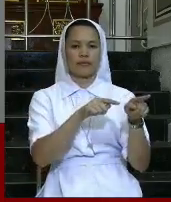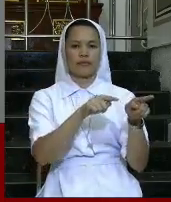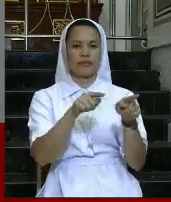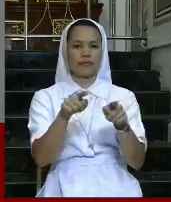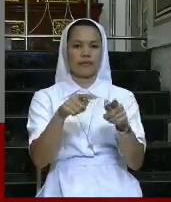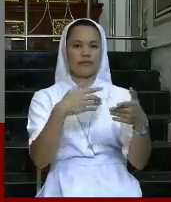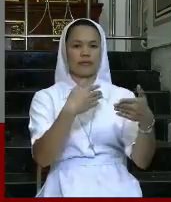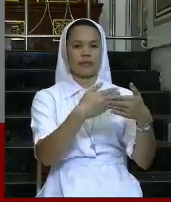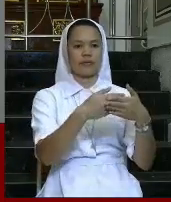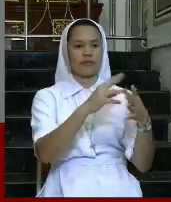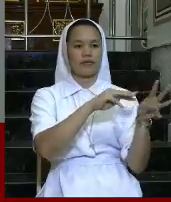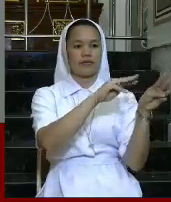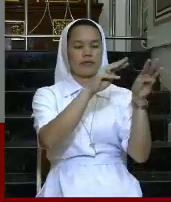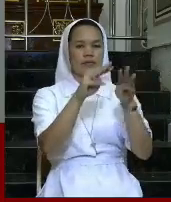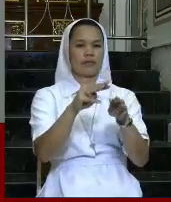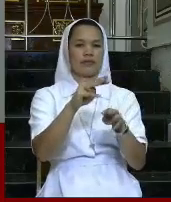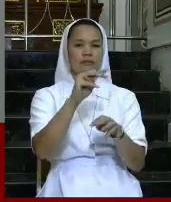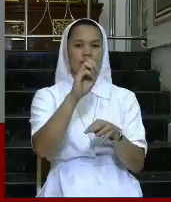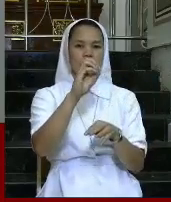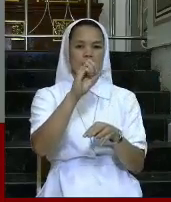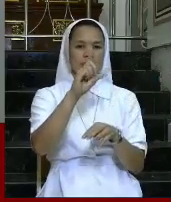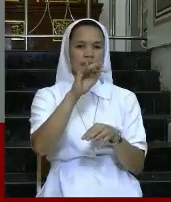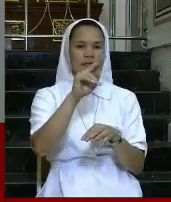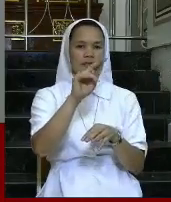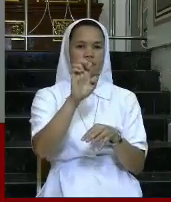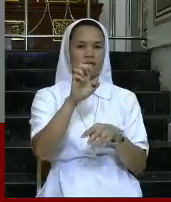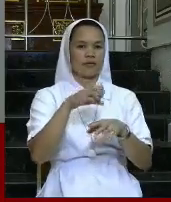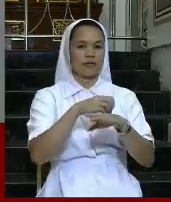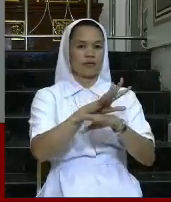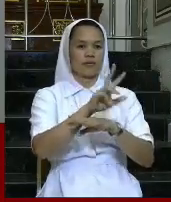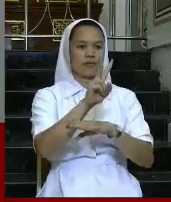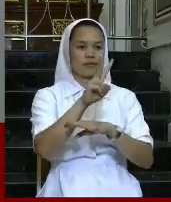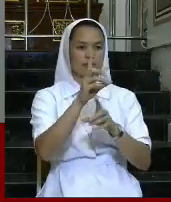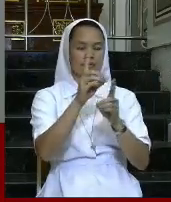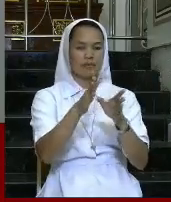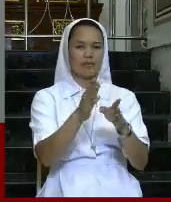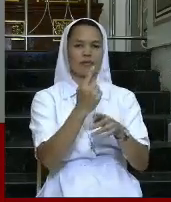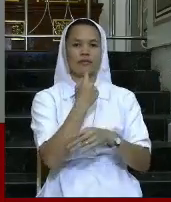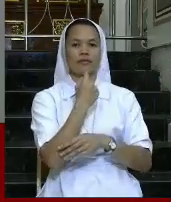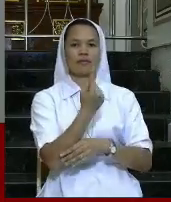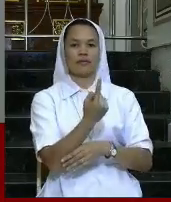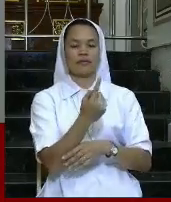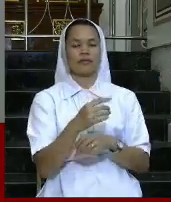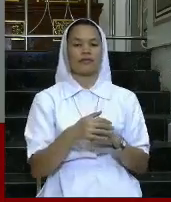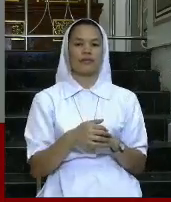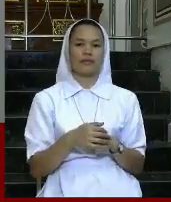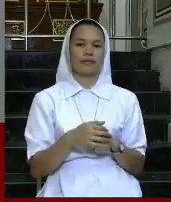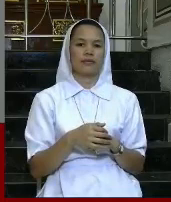the Mount of Olives, Jesus sent two disciples, saying to them,